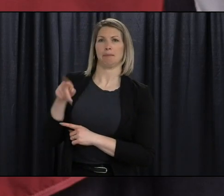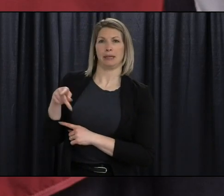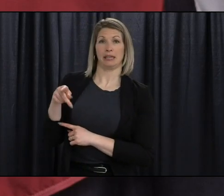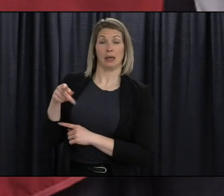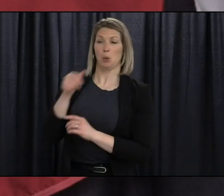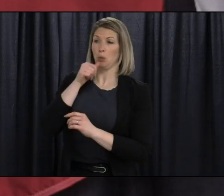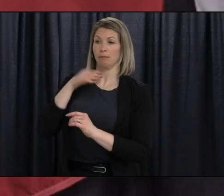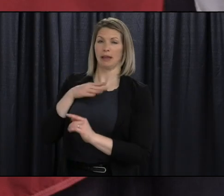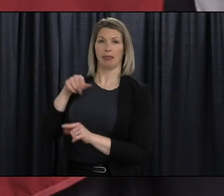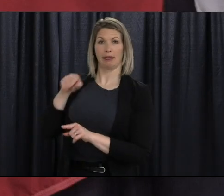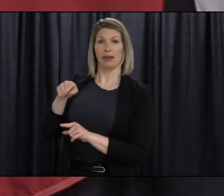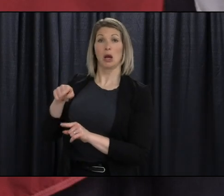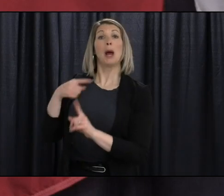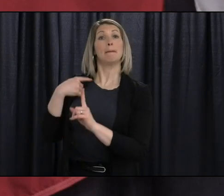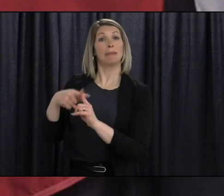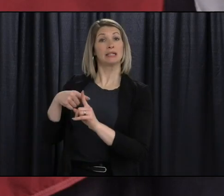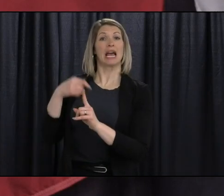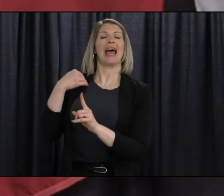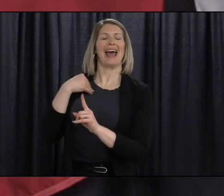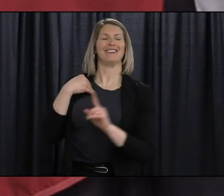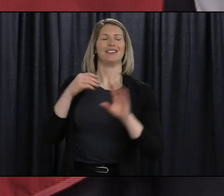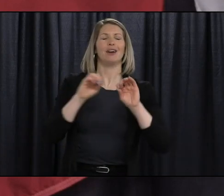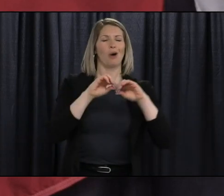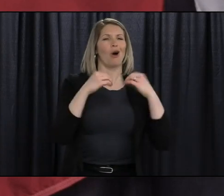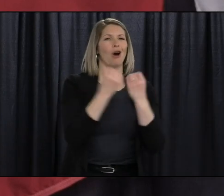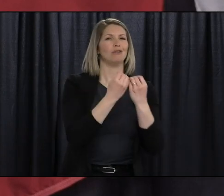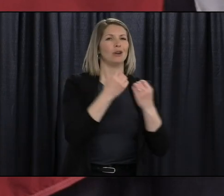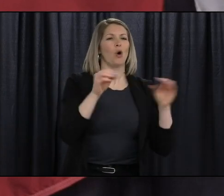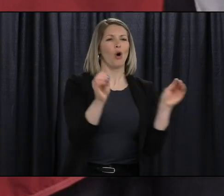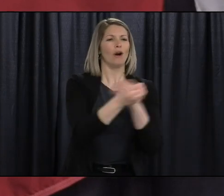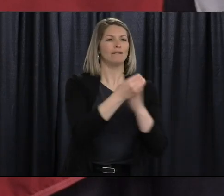responsible for the status of women. We've already done within recent